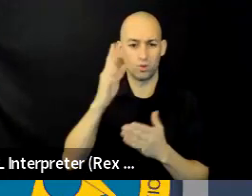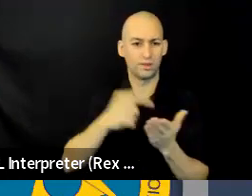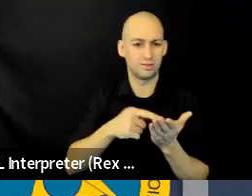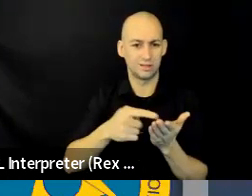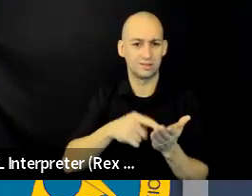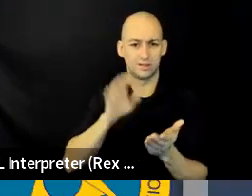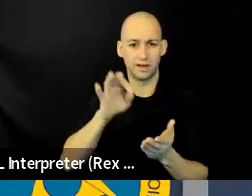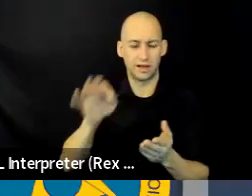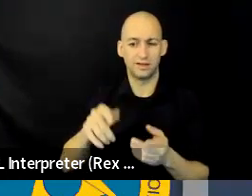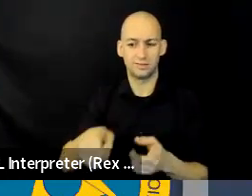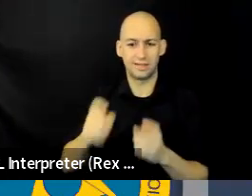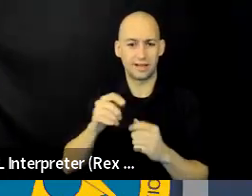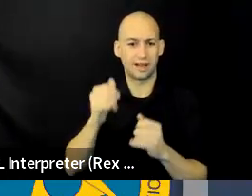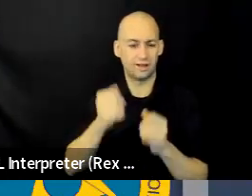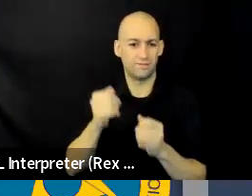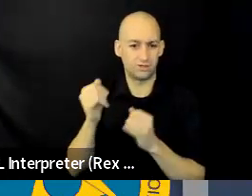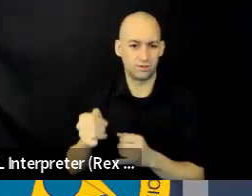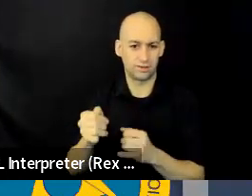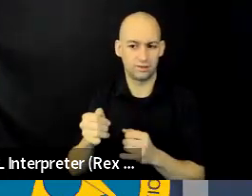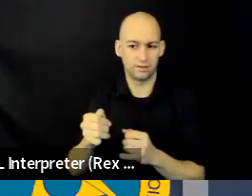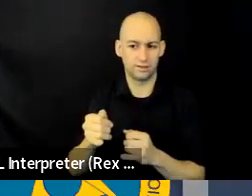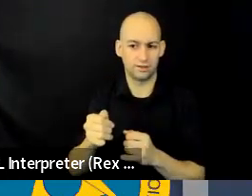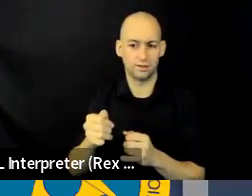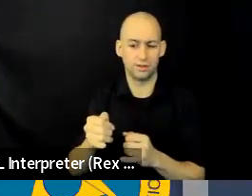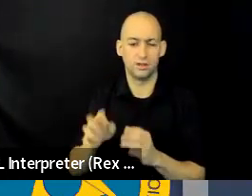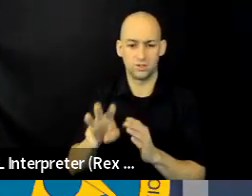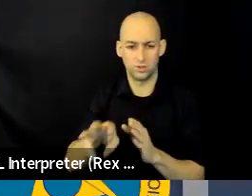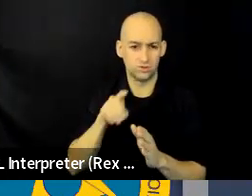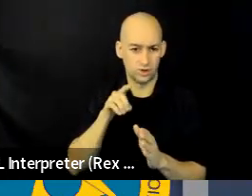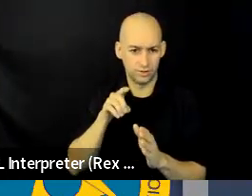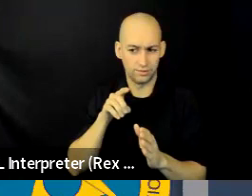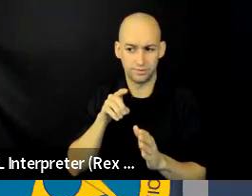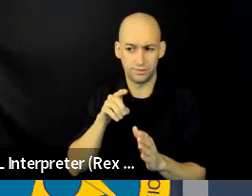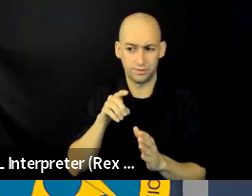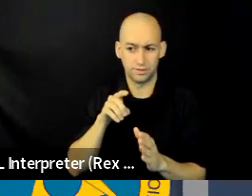99, take it individually. The Grant Line Road project was withdrawn.